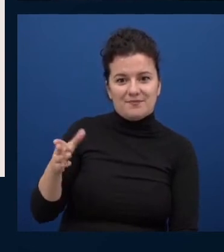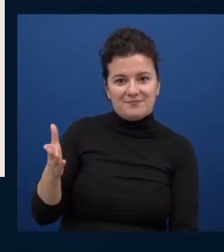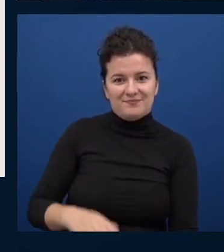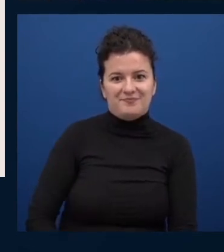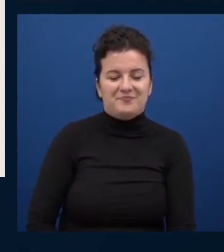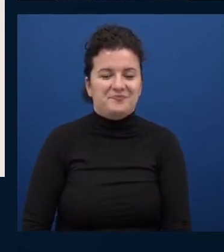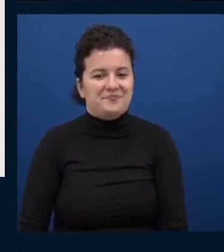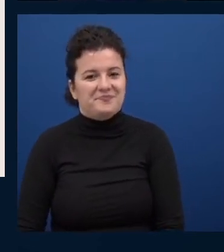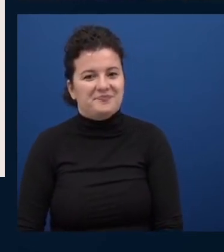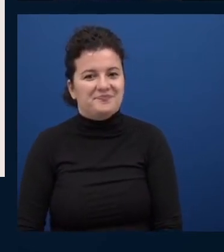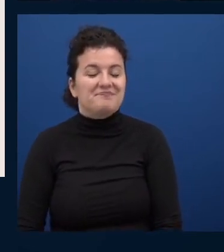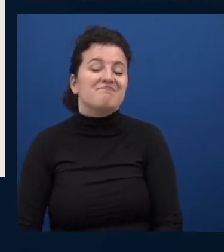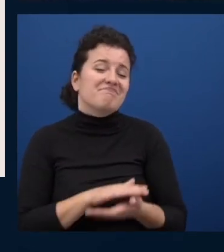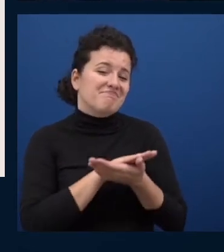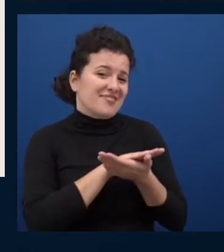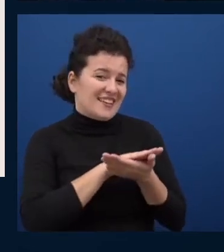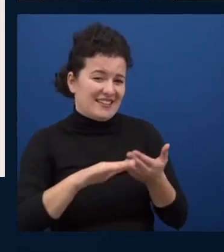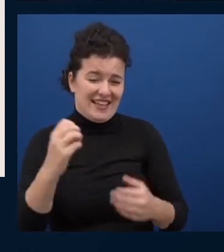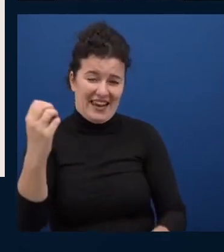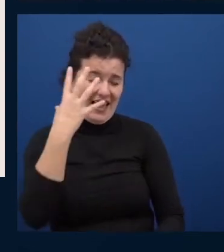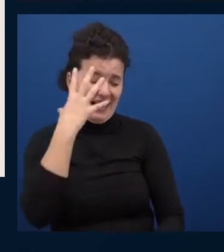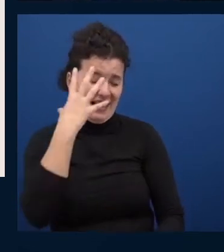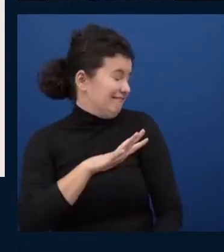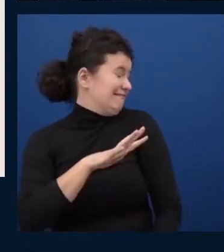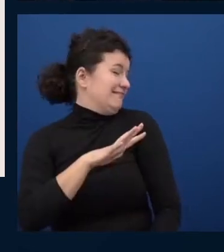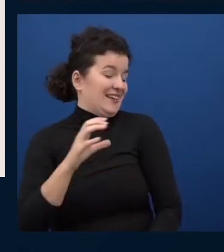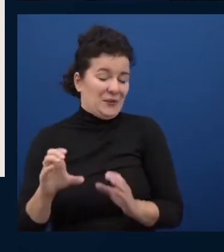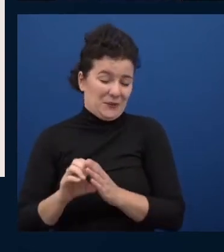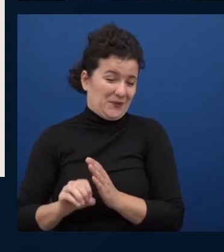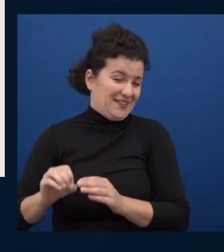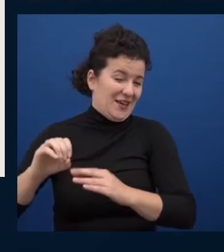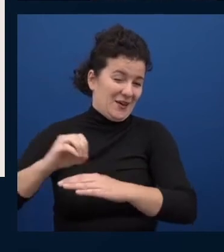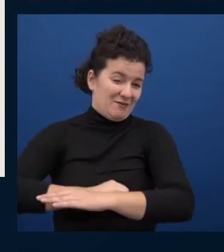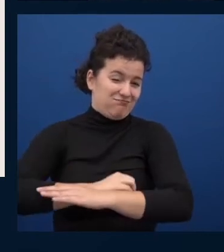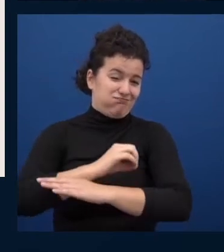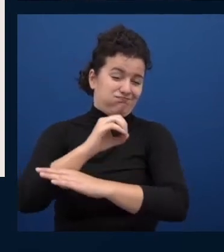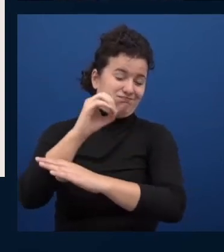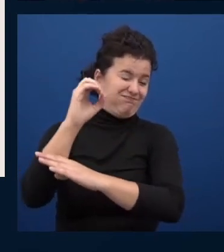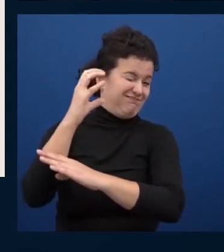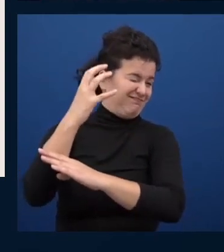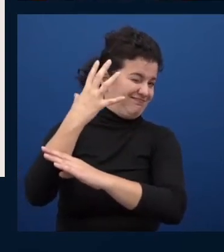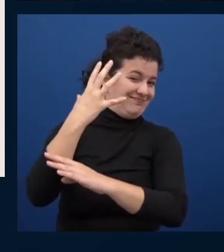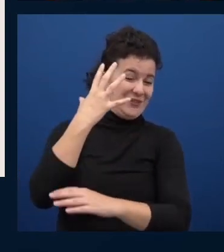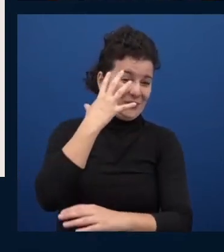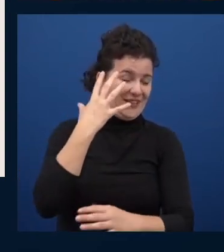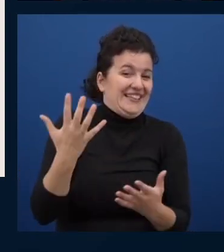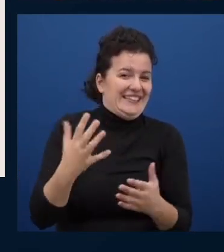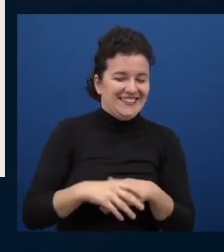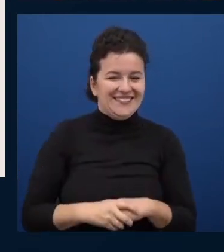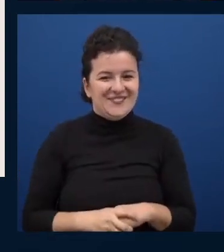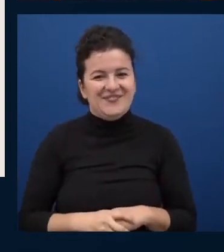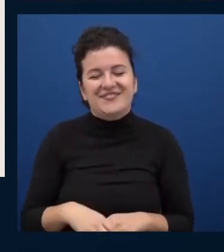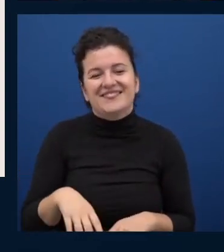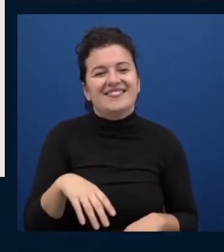Nice. Sorry about the light. It seems the sun came out just as we did. But thanks, Bjarke.